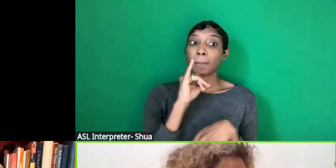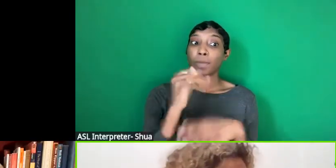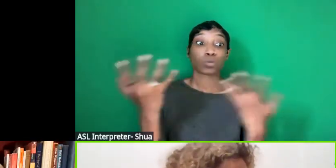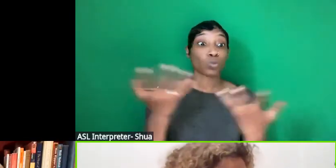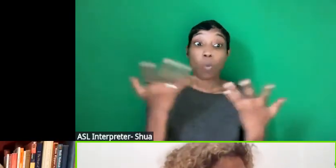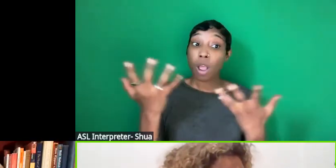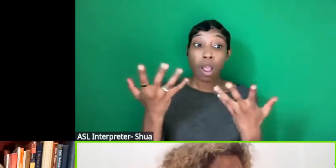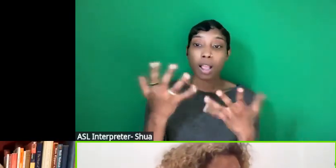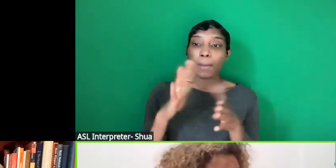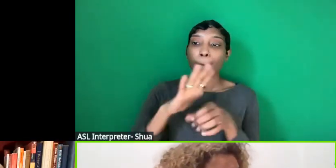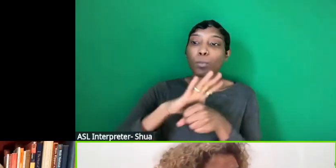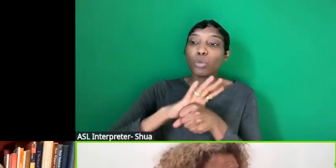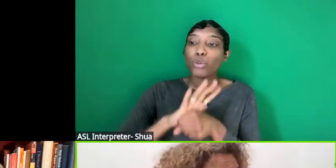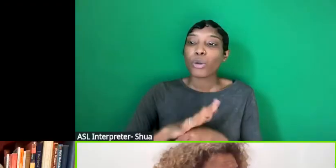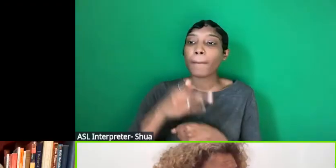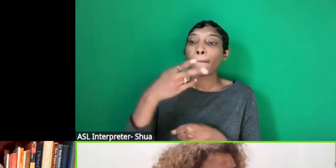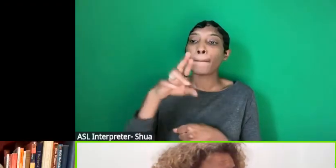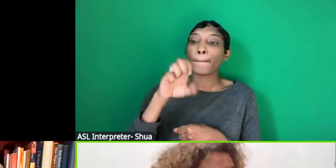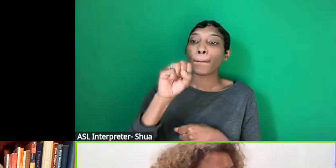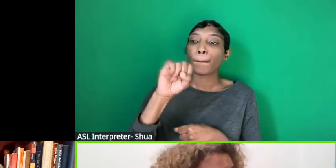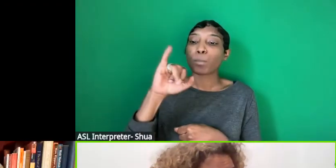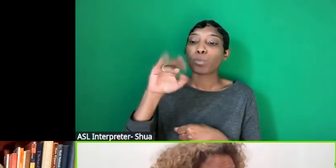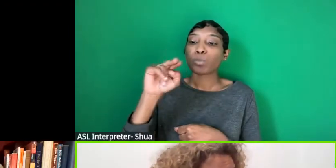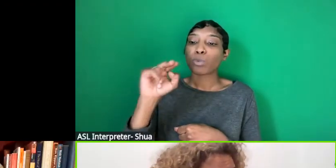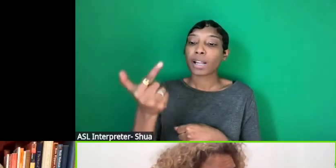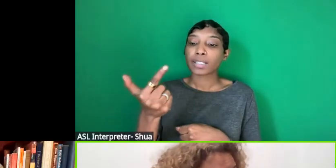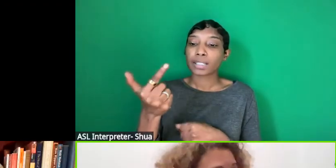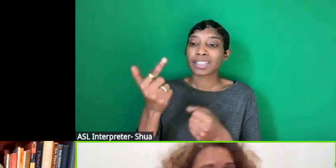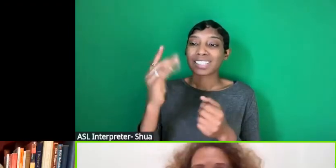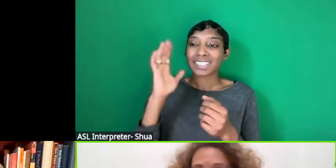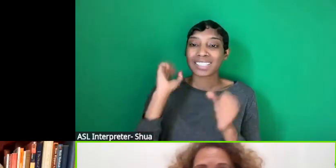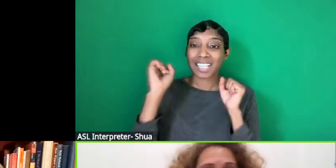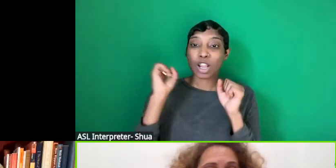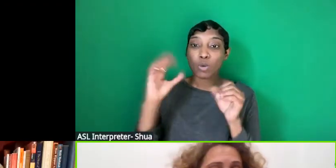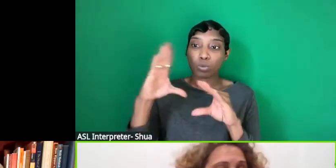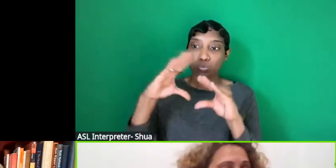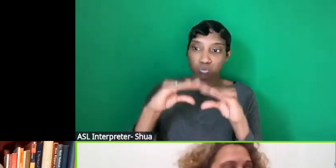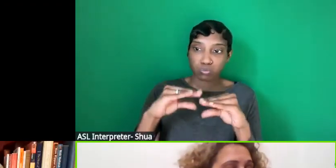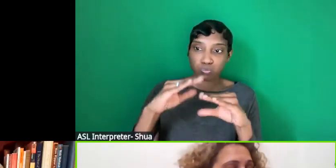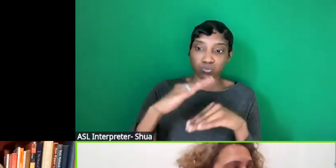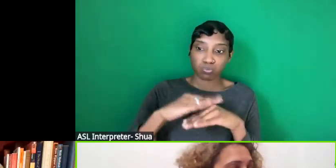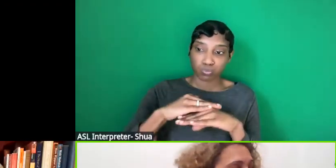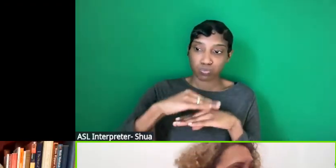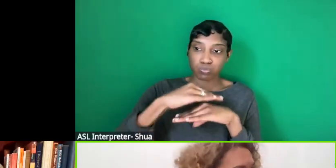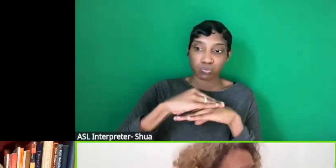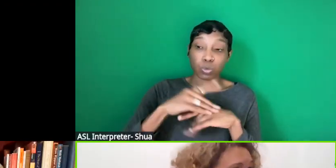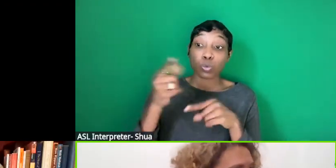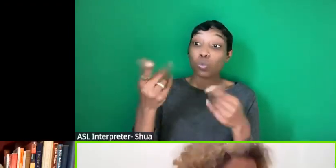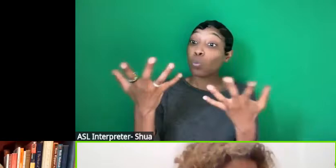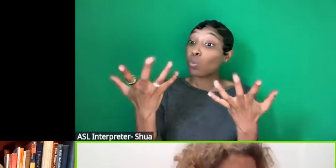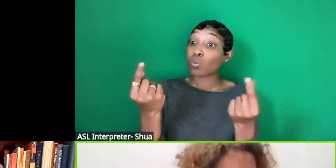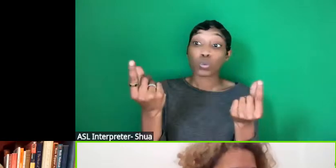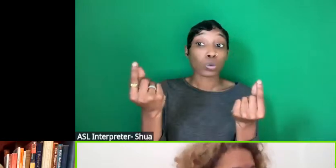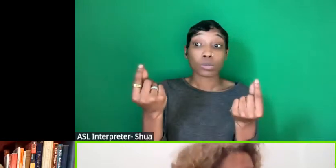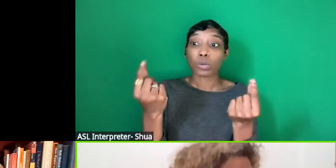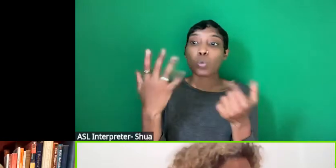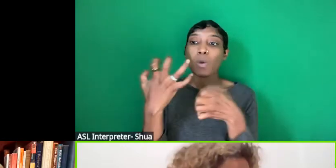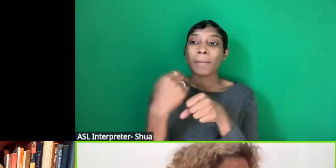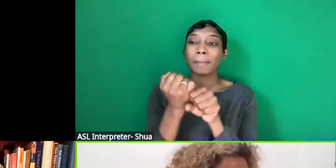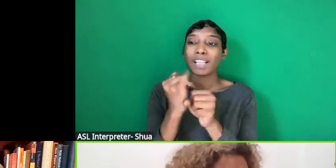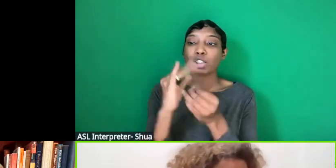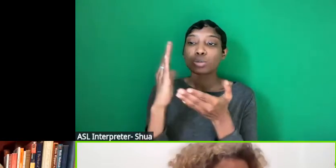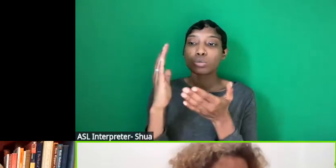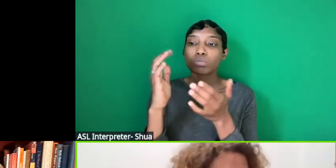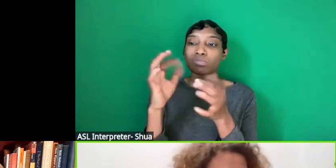paper towel. So I'll show you in the close-up. So you have your paper towel. It's kind of big. You're going to want to make it smaller because your